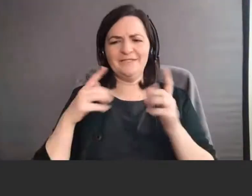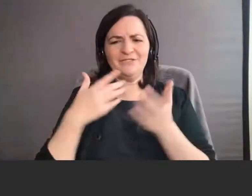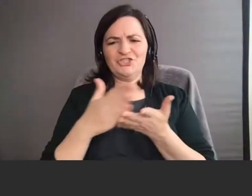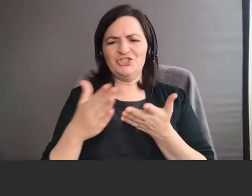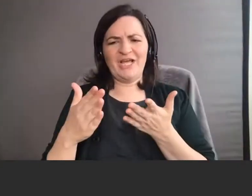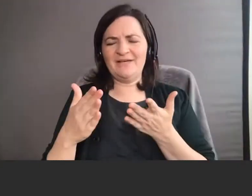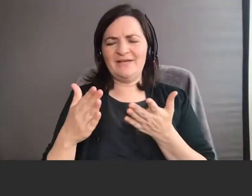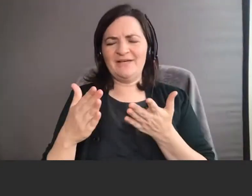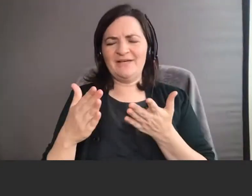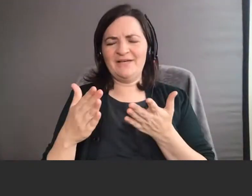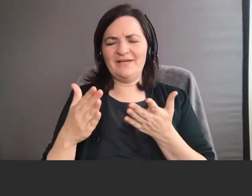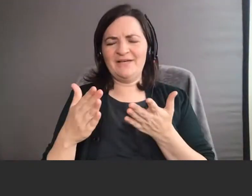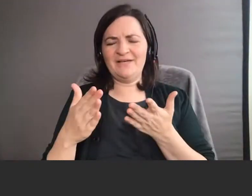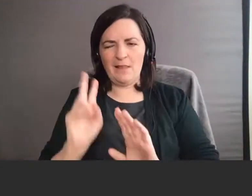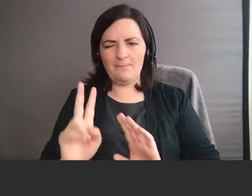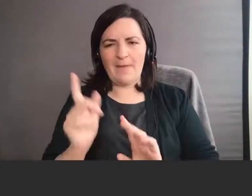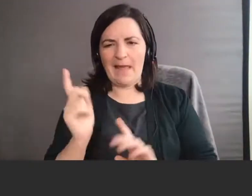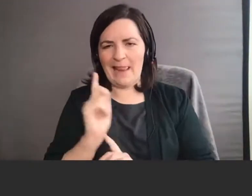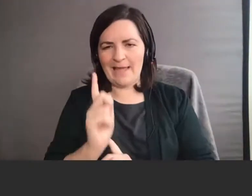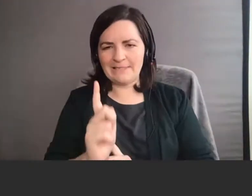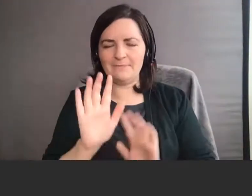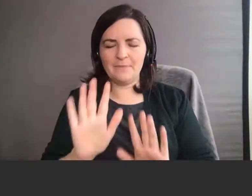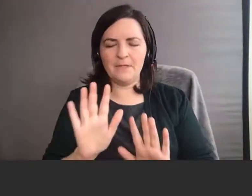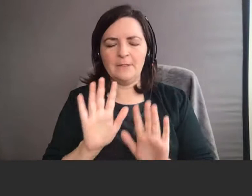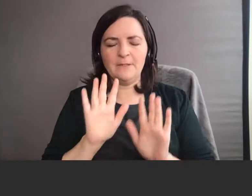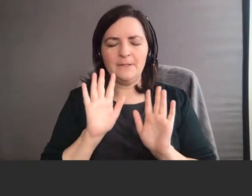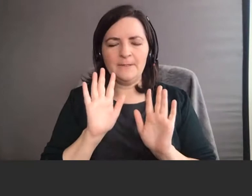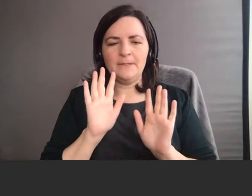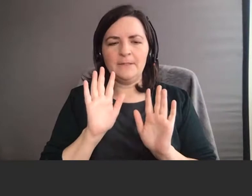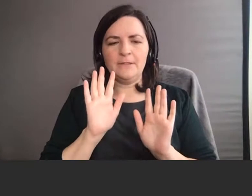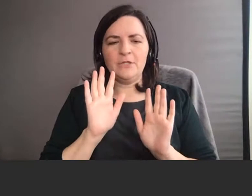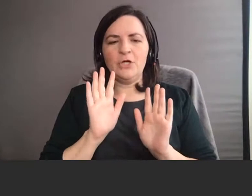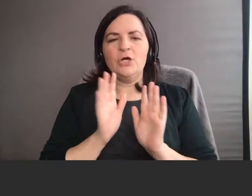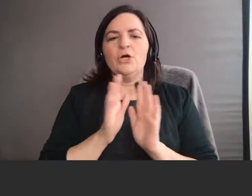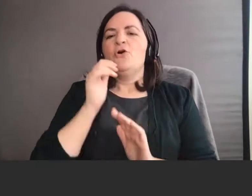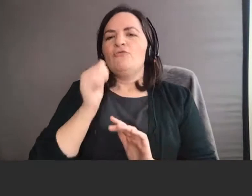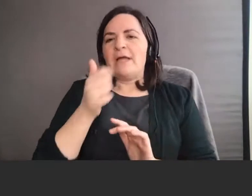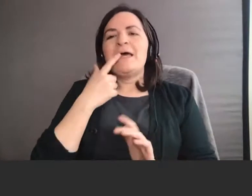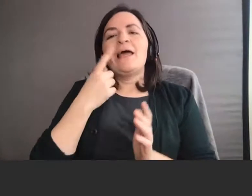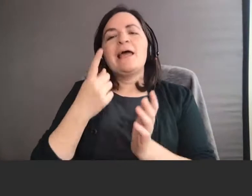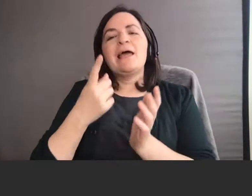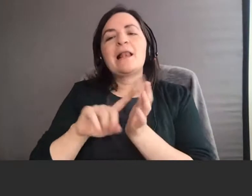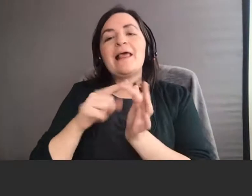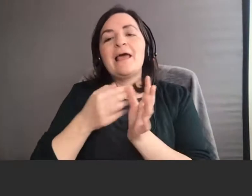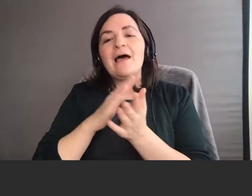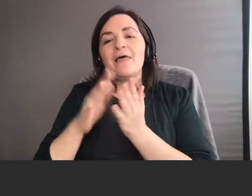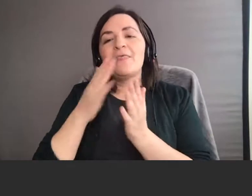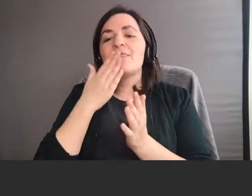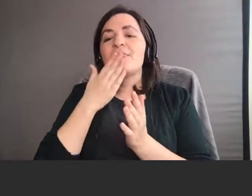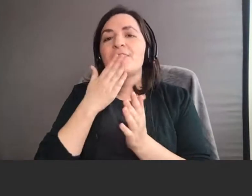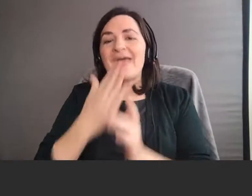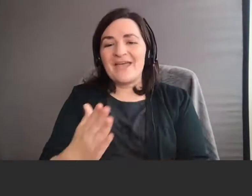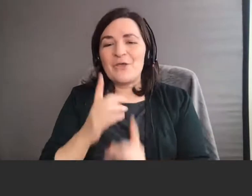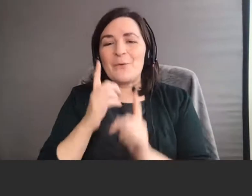Okay, great. Okay, great. So, Leah, can you? That's fantastic. I can't. I can